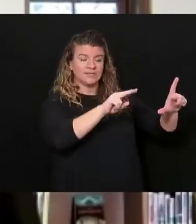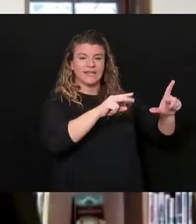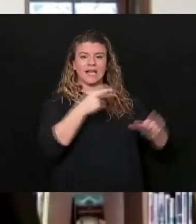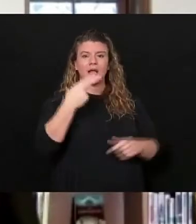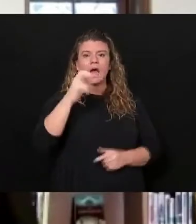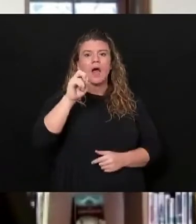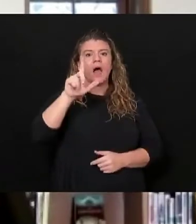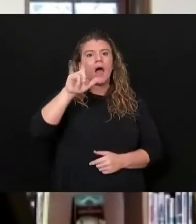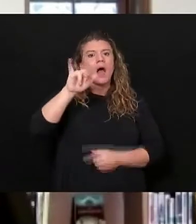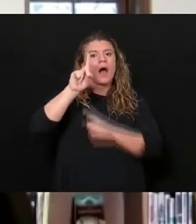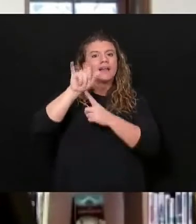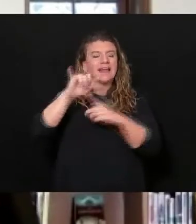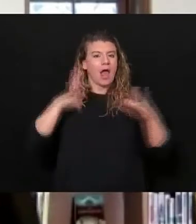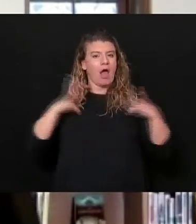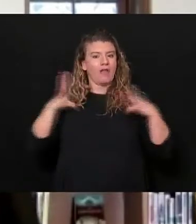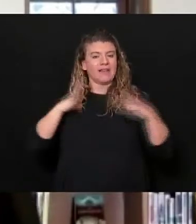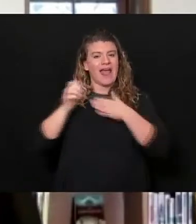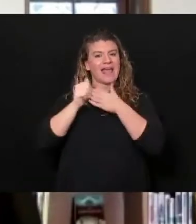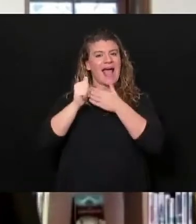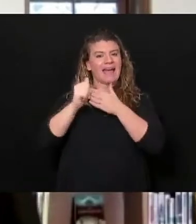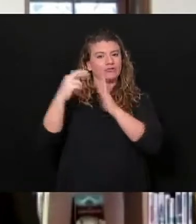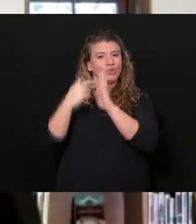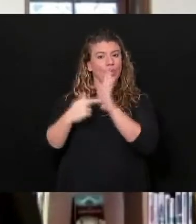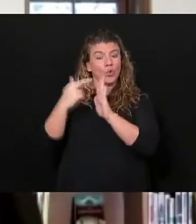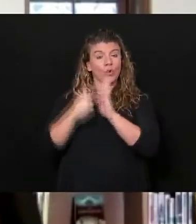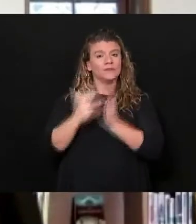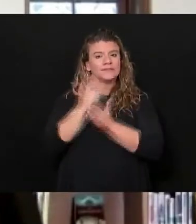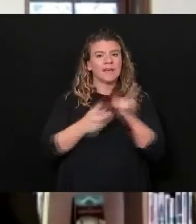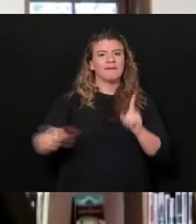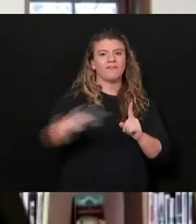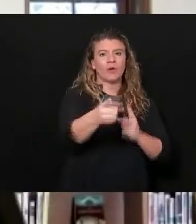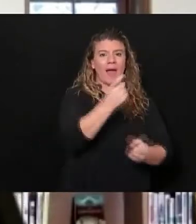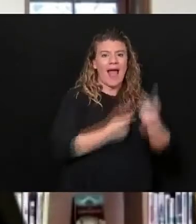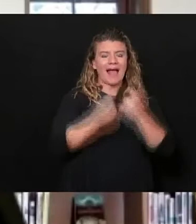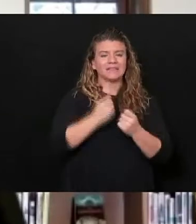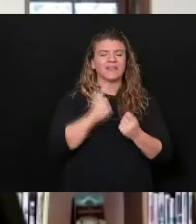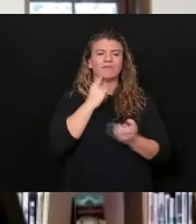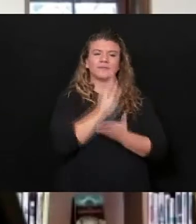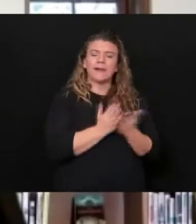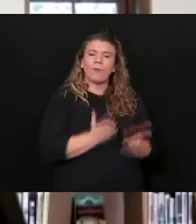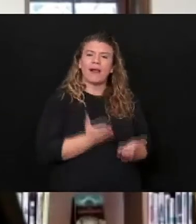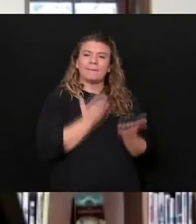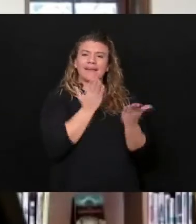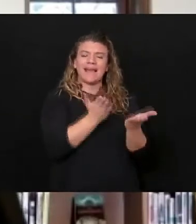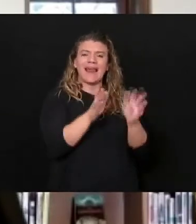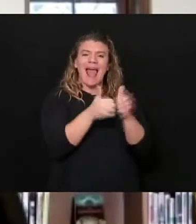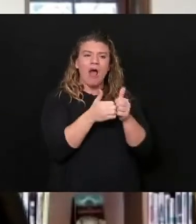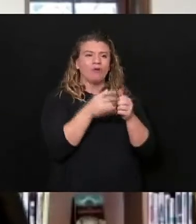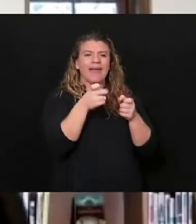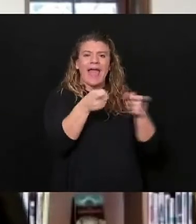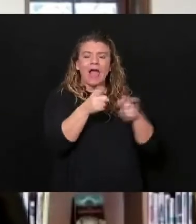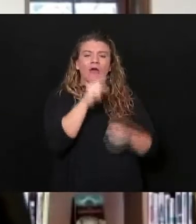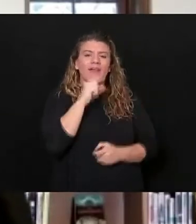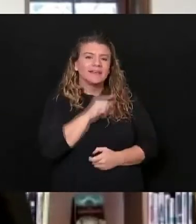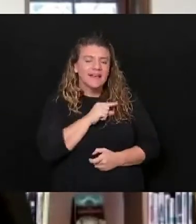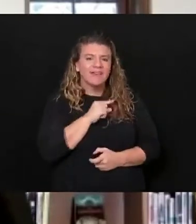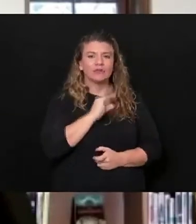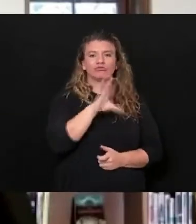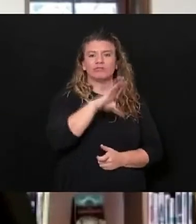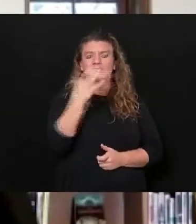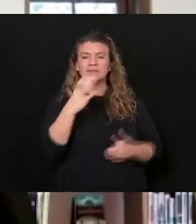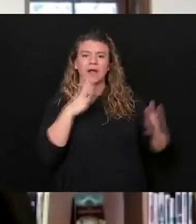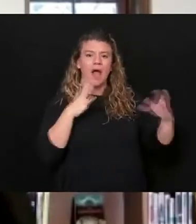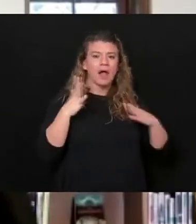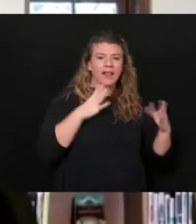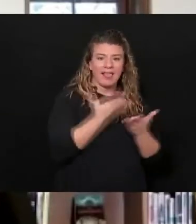guidance document for people who were asking to have some recommendations for Thanksgiving and the upcoming holidays. You